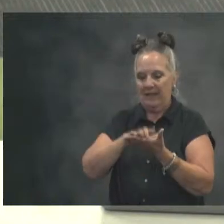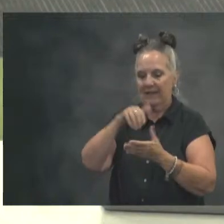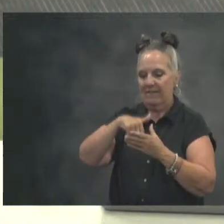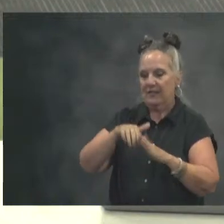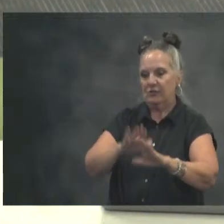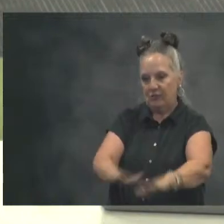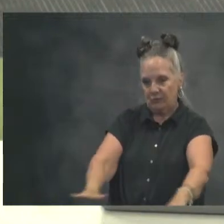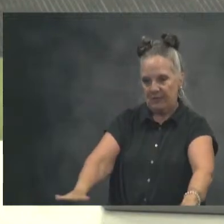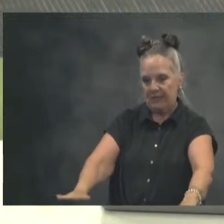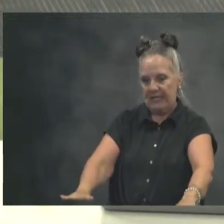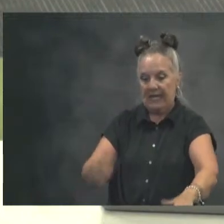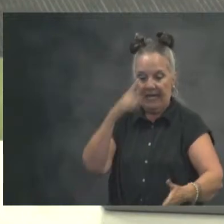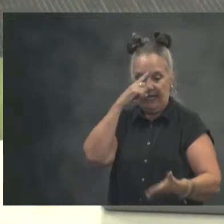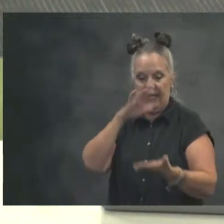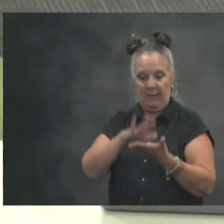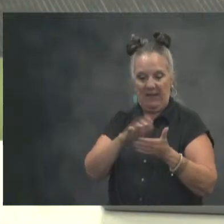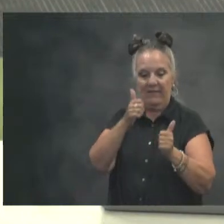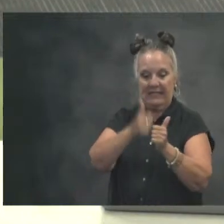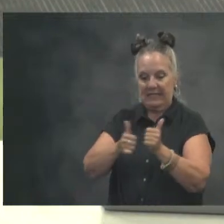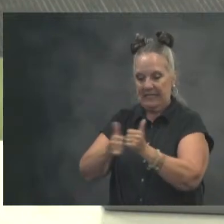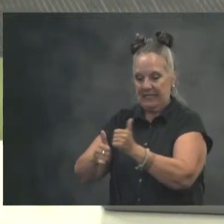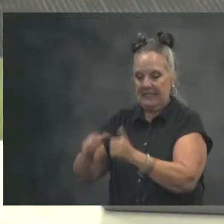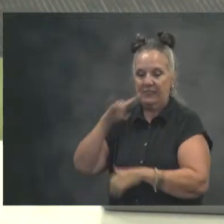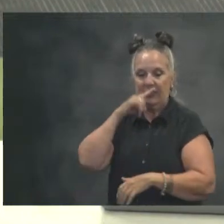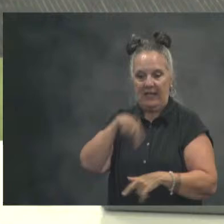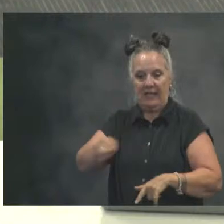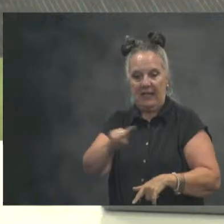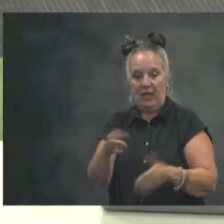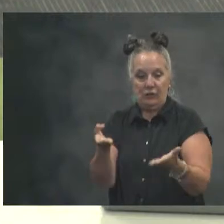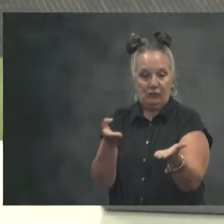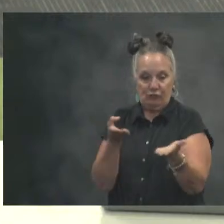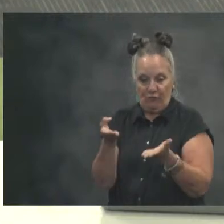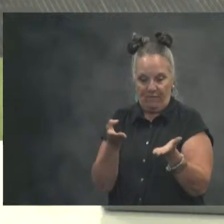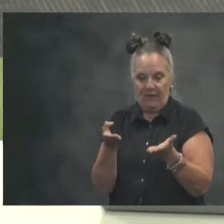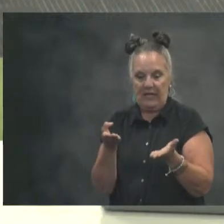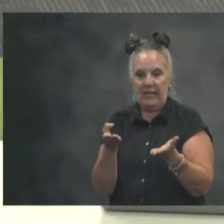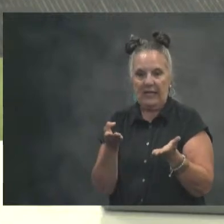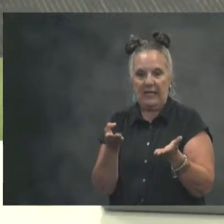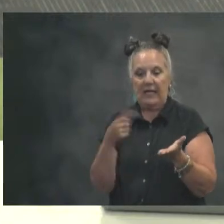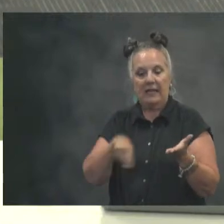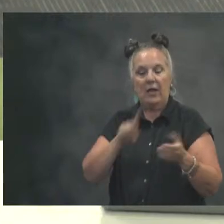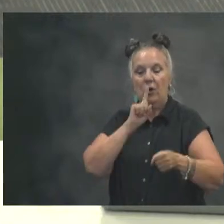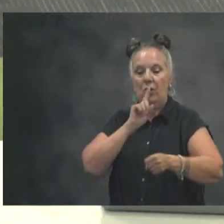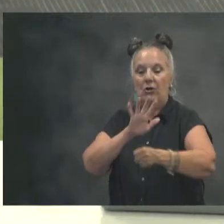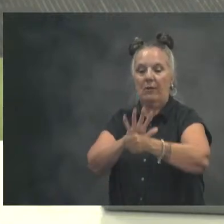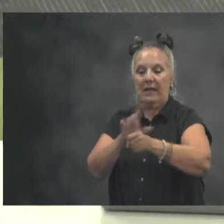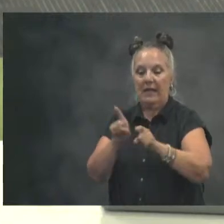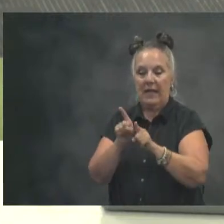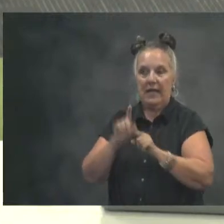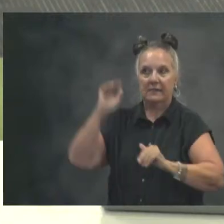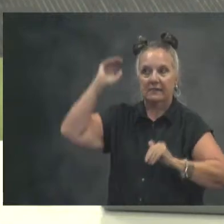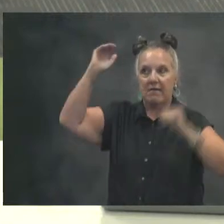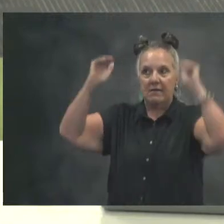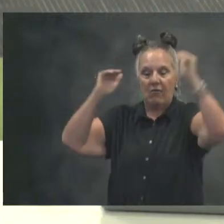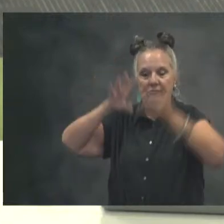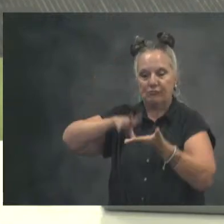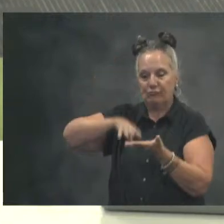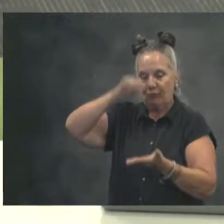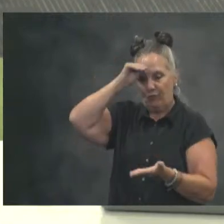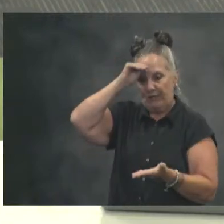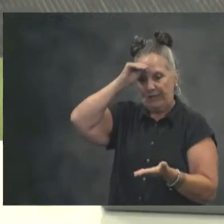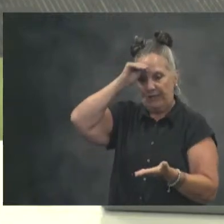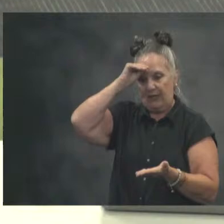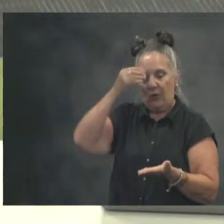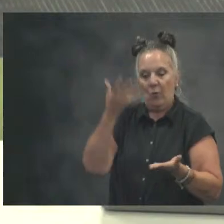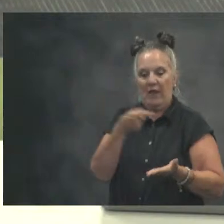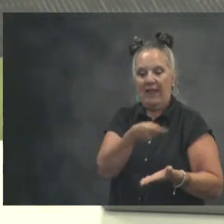children. They believe in every single one of the kids that they serve, and they are committed as adults to learning what